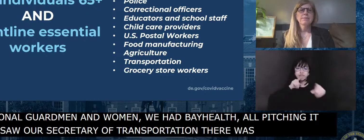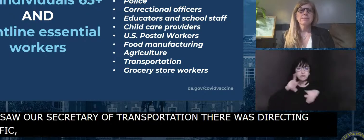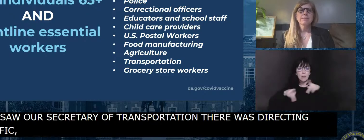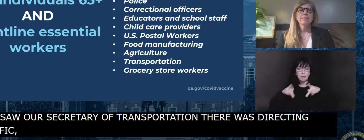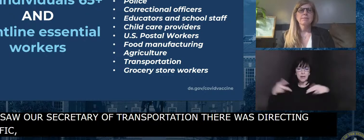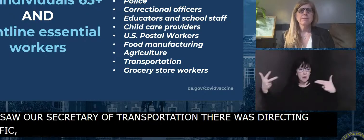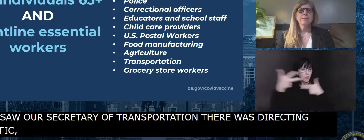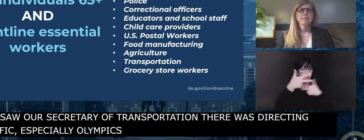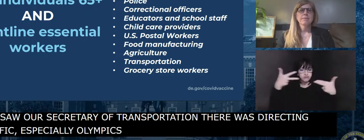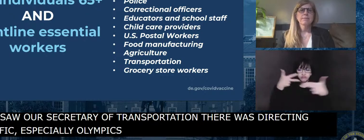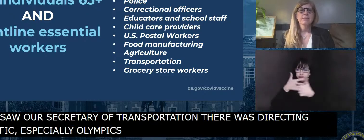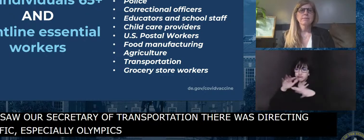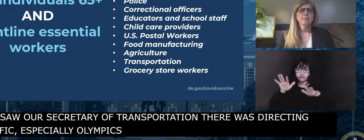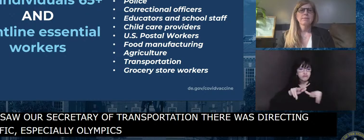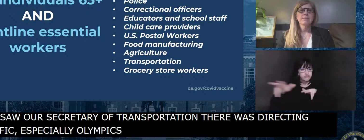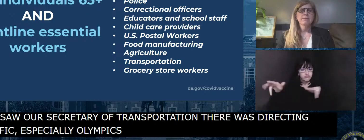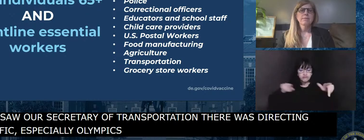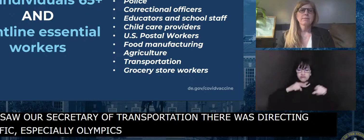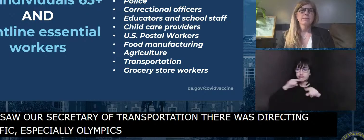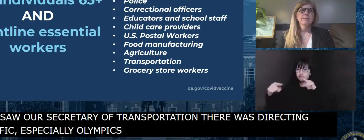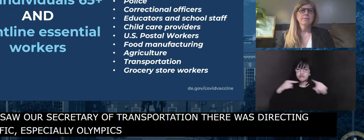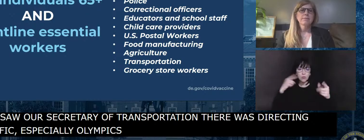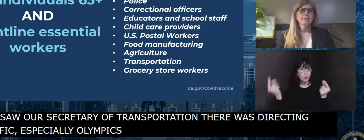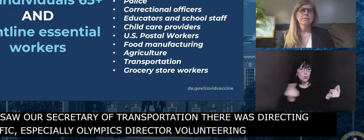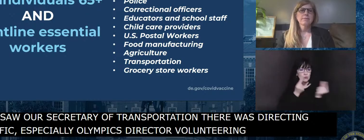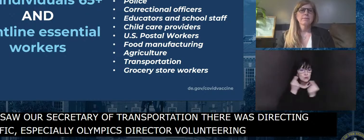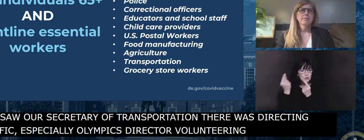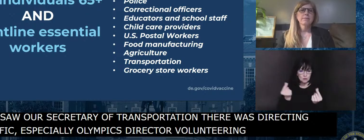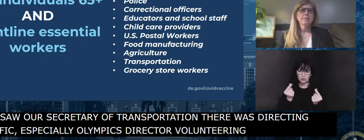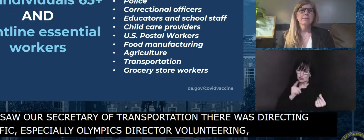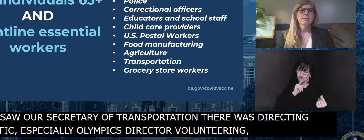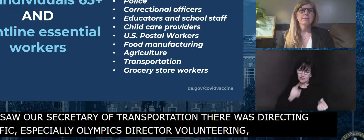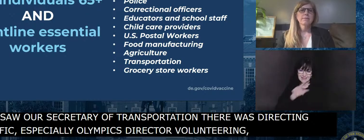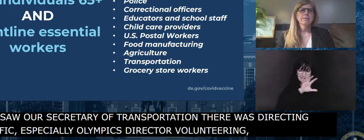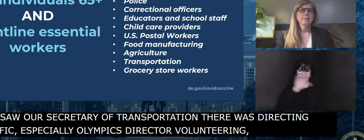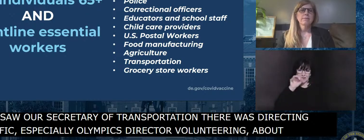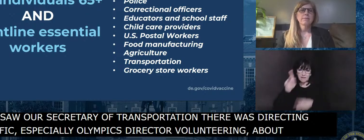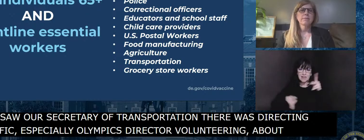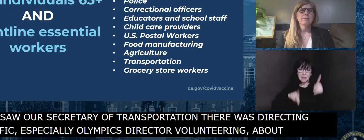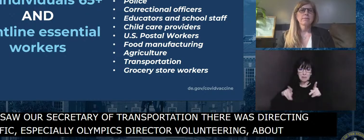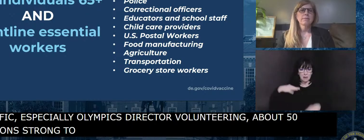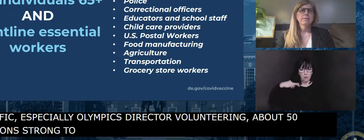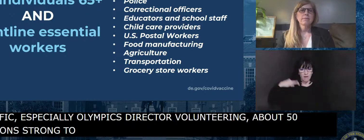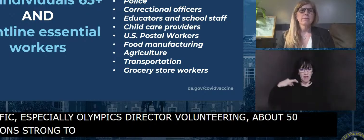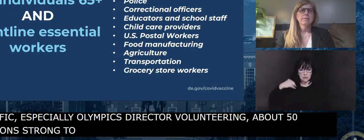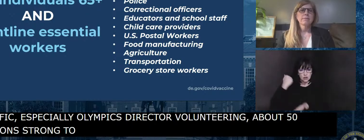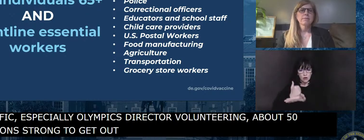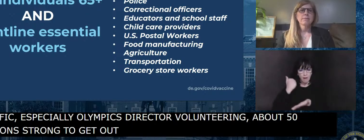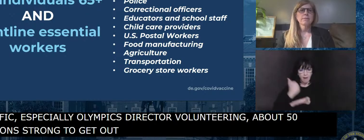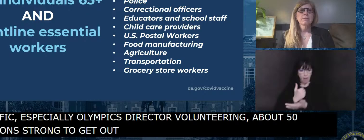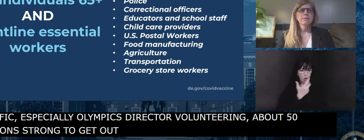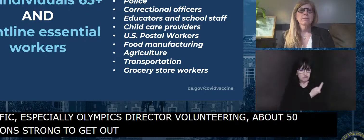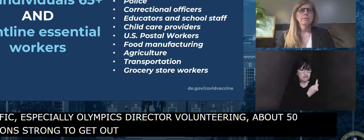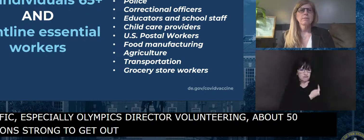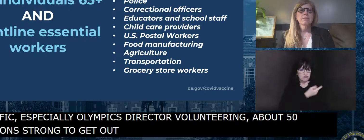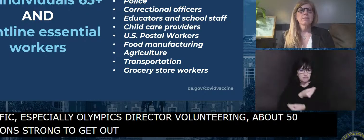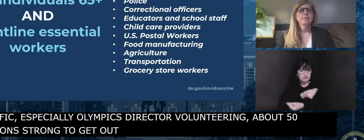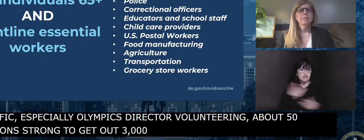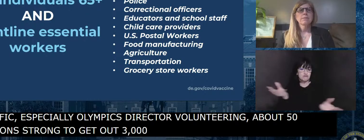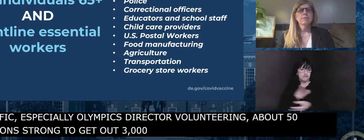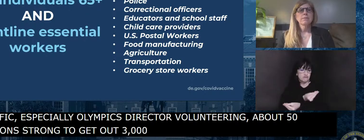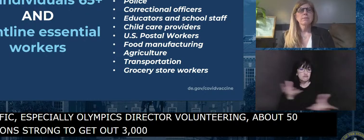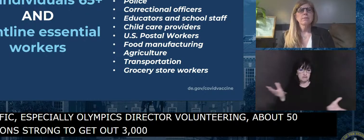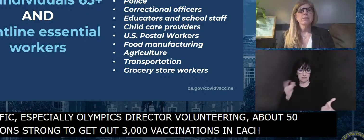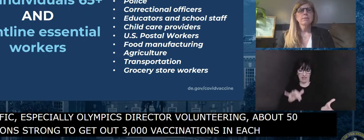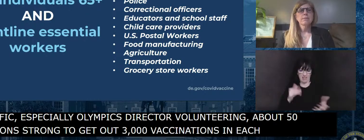combination, a really strong effort, about 50 persons strong, to get out 3,000 vaccinations in each of those days